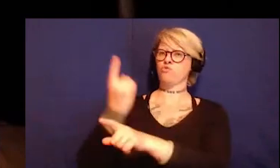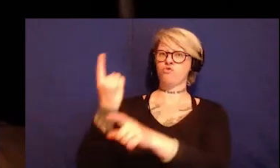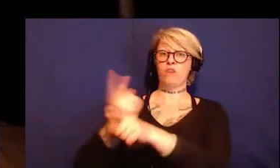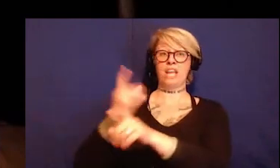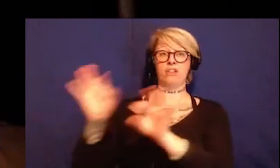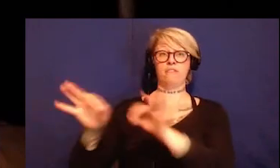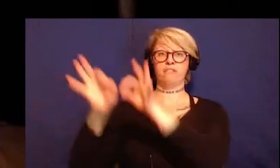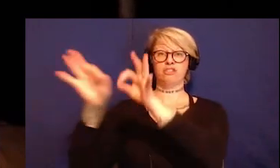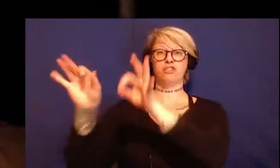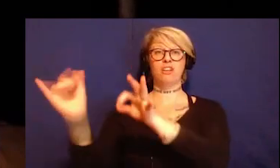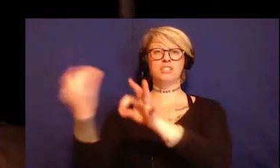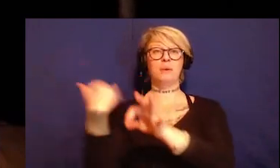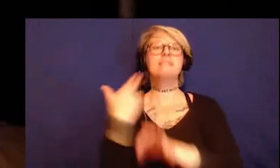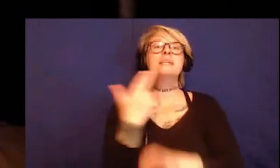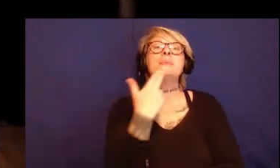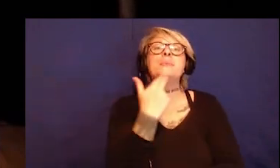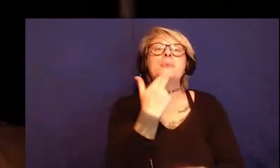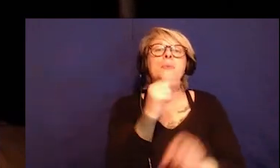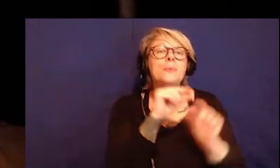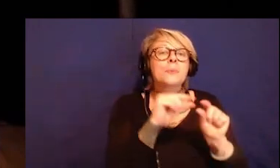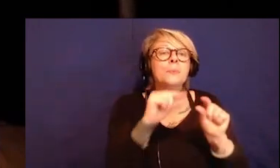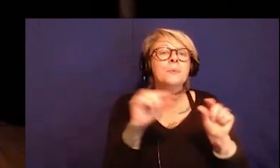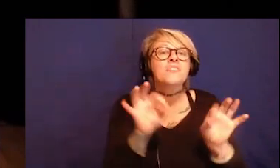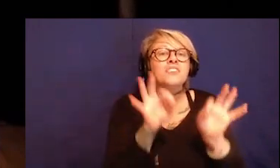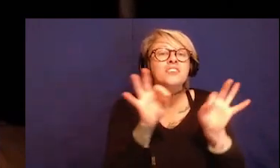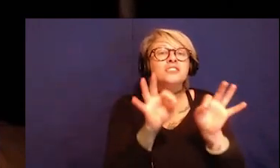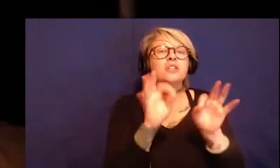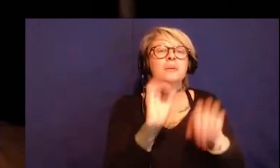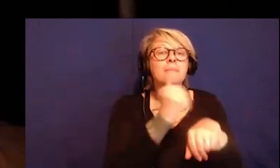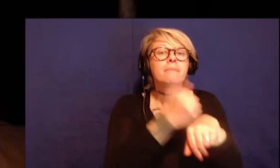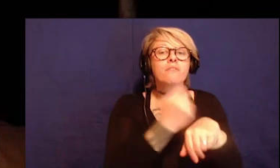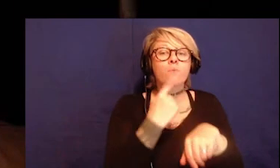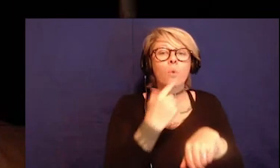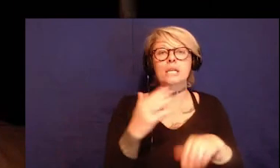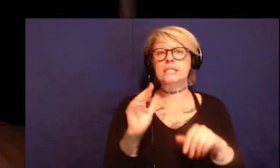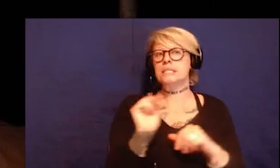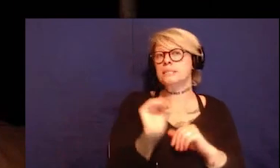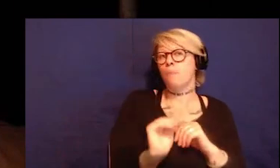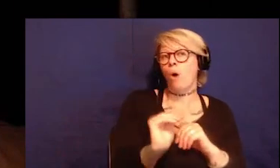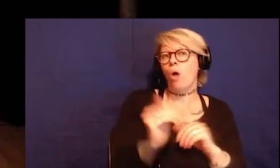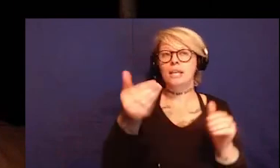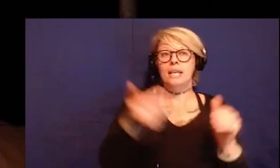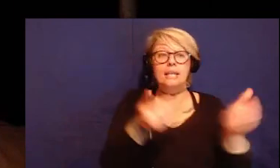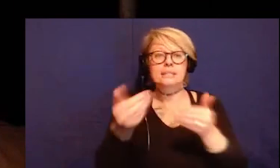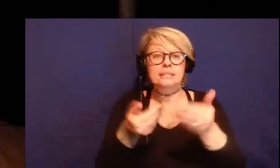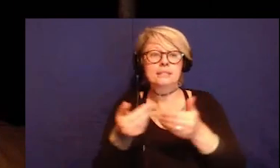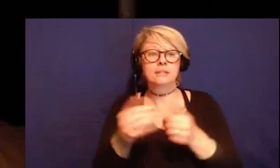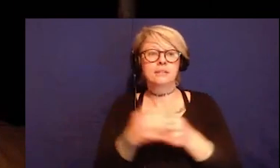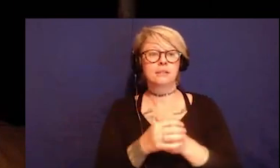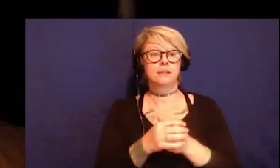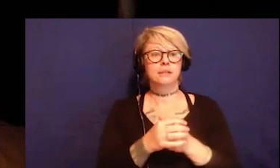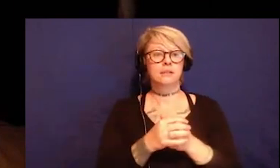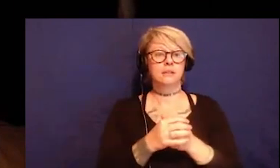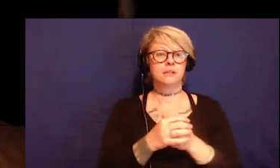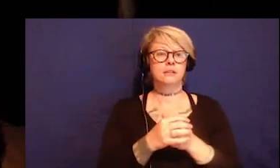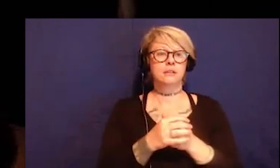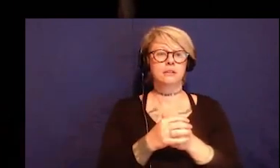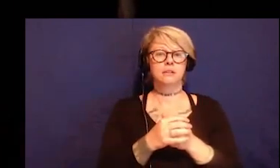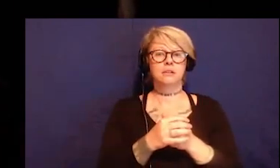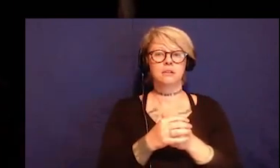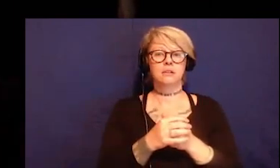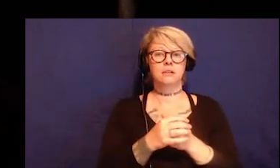miniature furniture is scattered throughout the room, as if set out for small guests. Oh. At